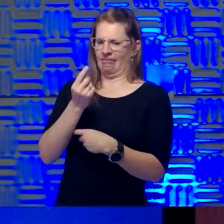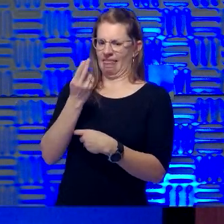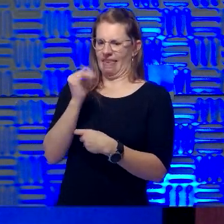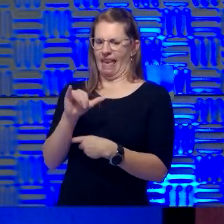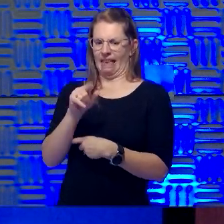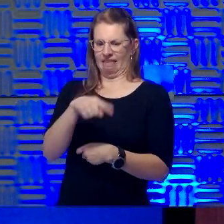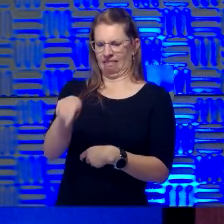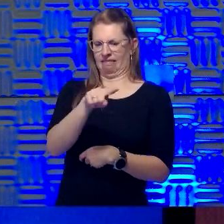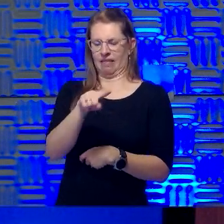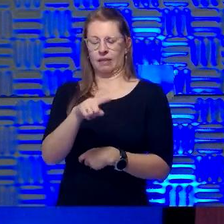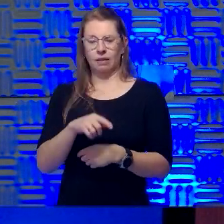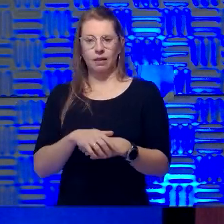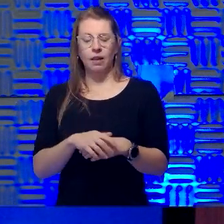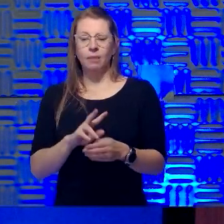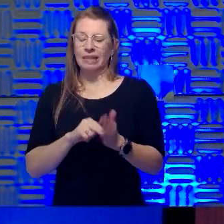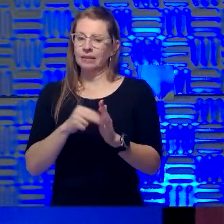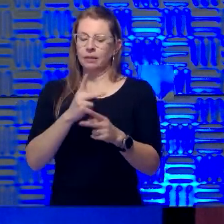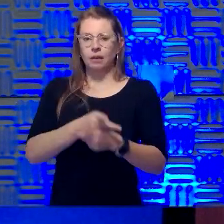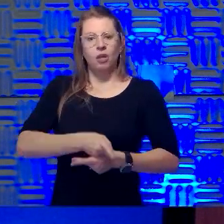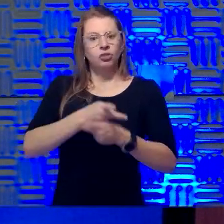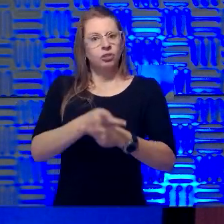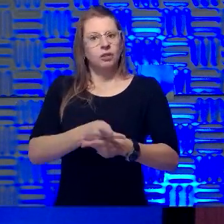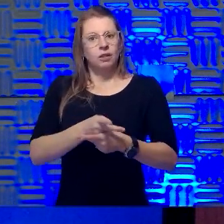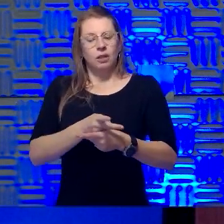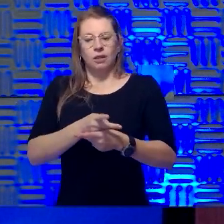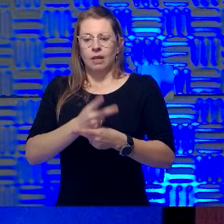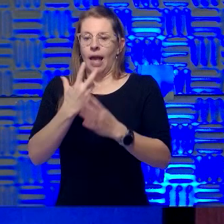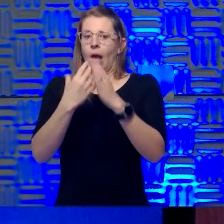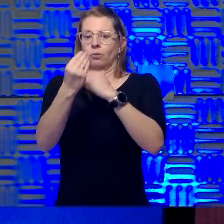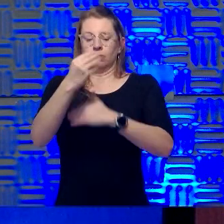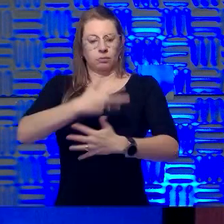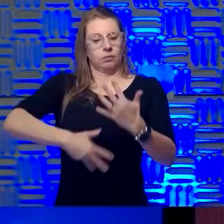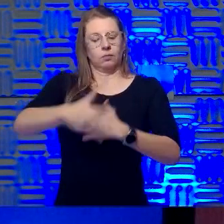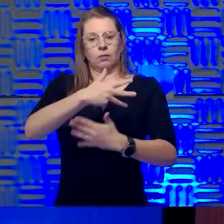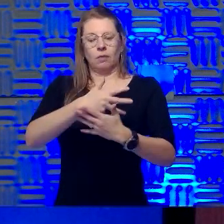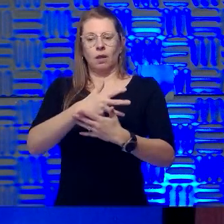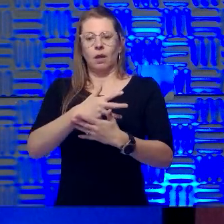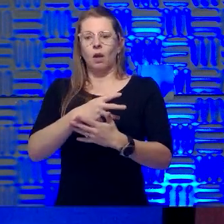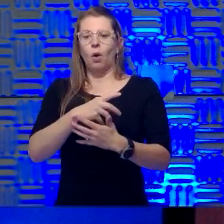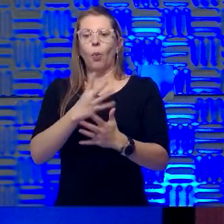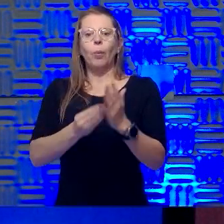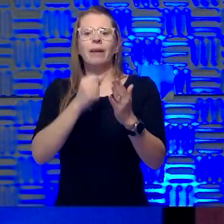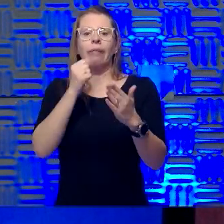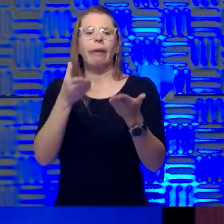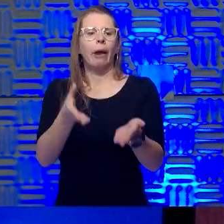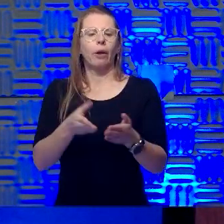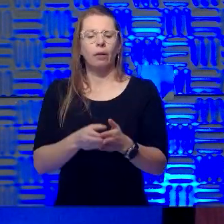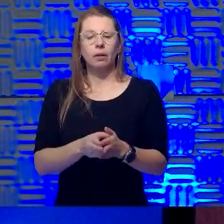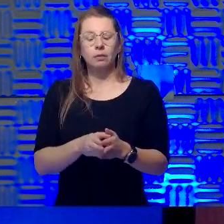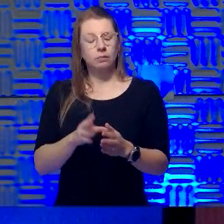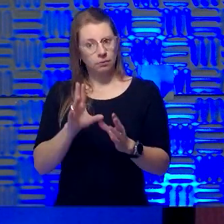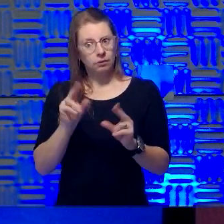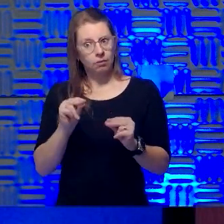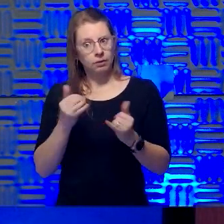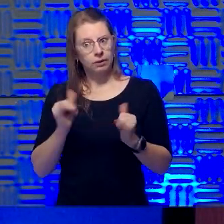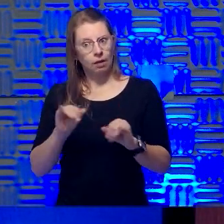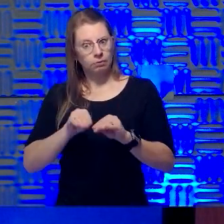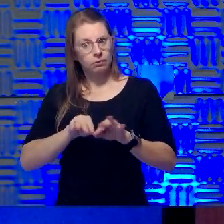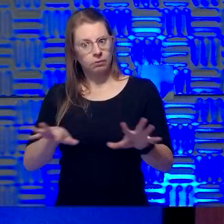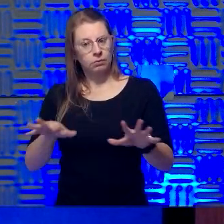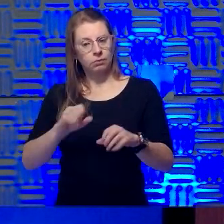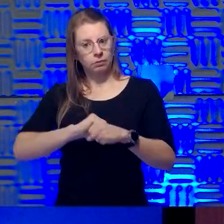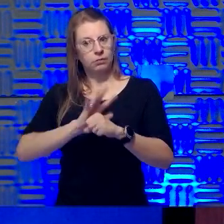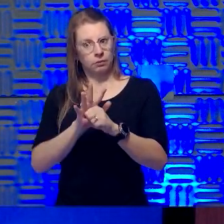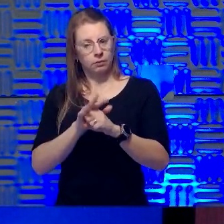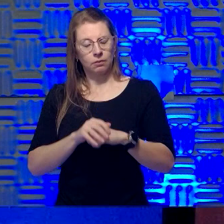would just be cautious as you go back out into the world to think that it's not there, because it is there. And what you don't